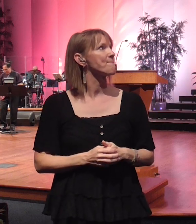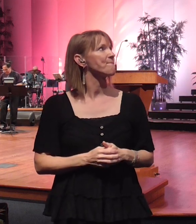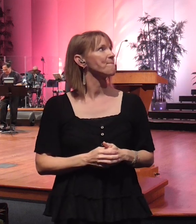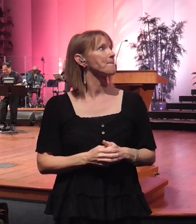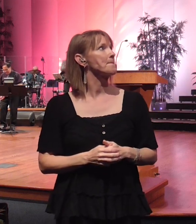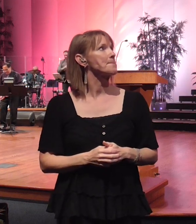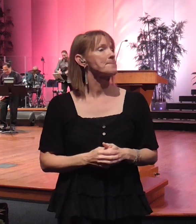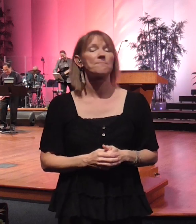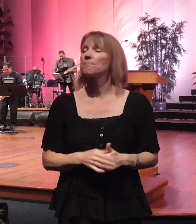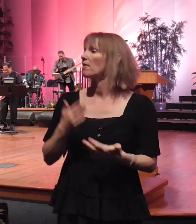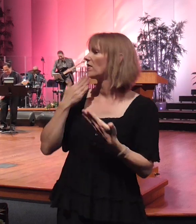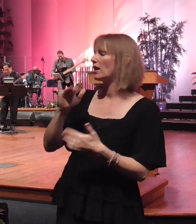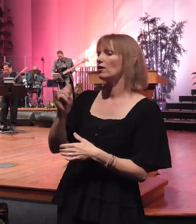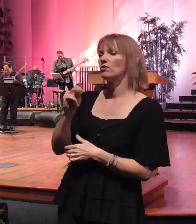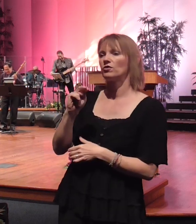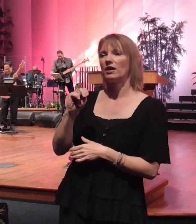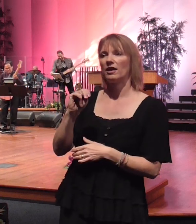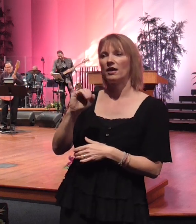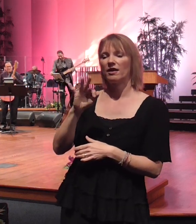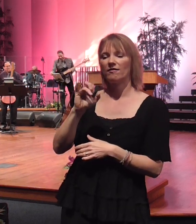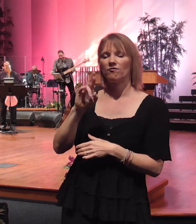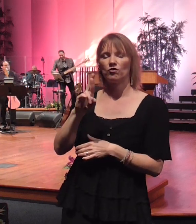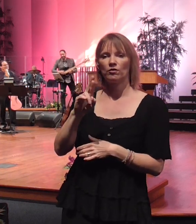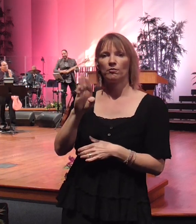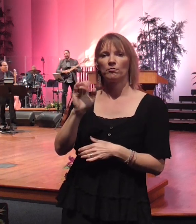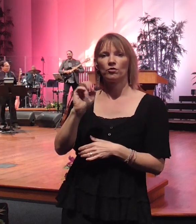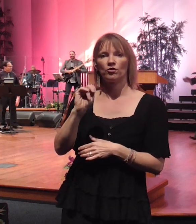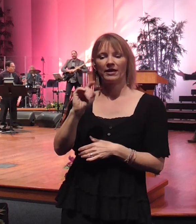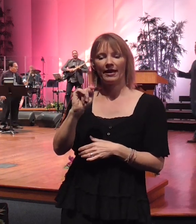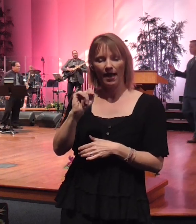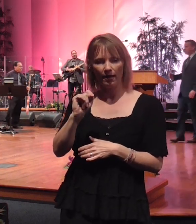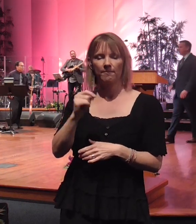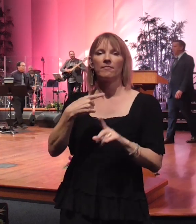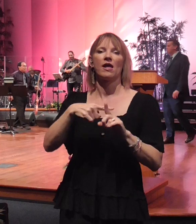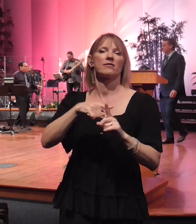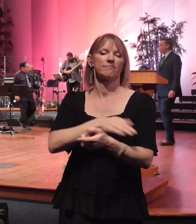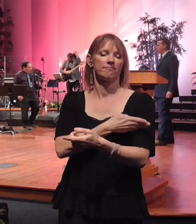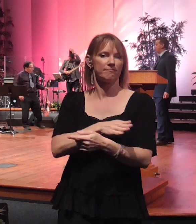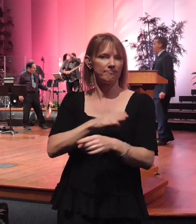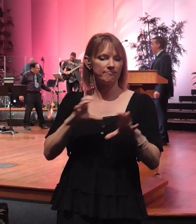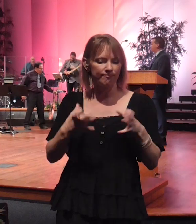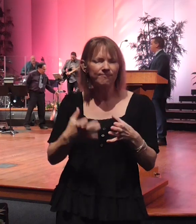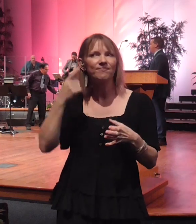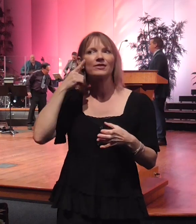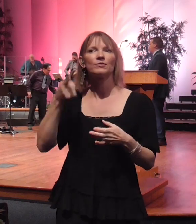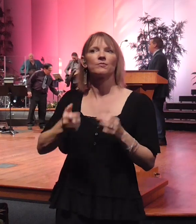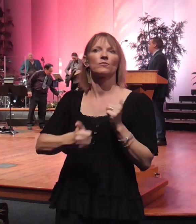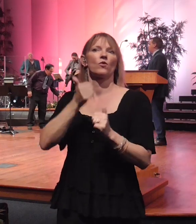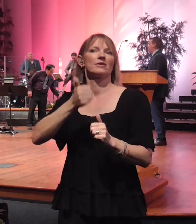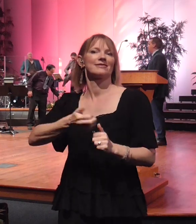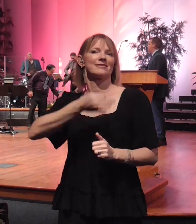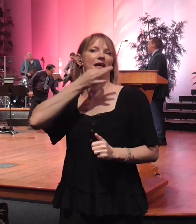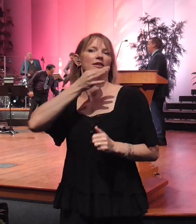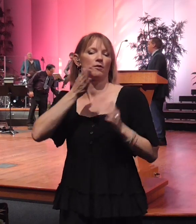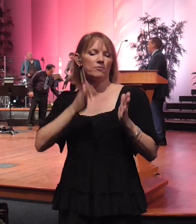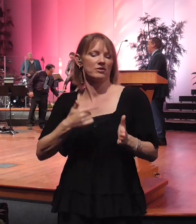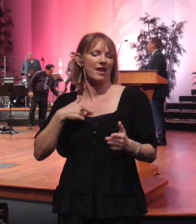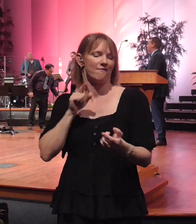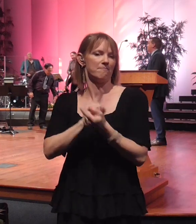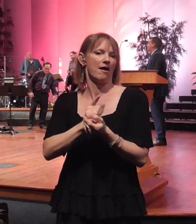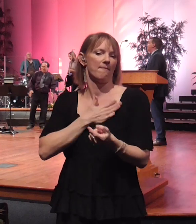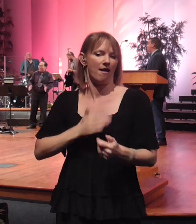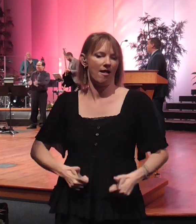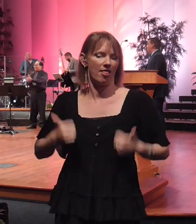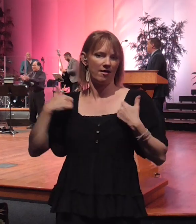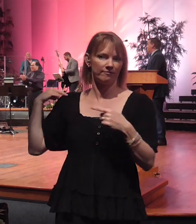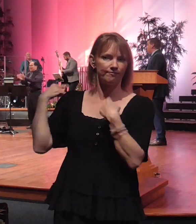Thank you, Jennifer Burnett and Mile High Band. Jennifer, I think you're the most talented person I've ever met in my life. Thank you for continuing to share